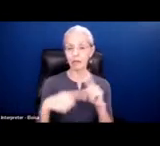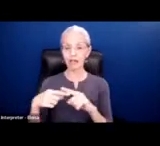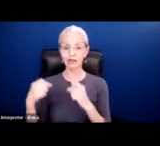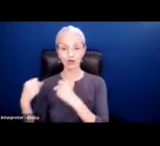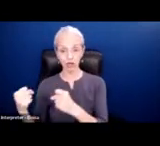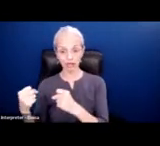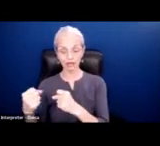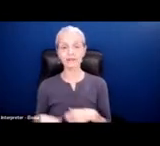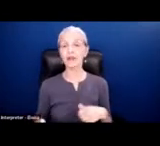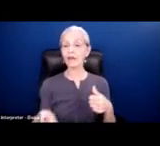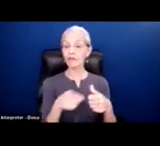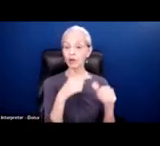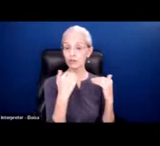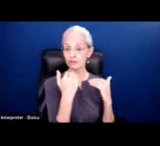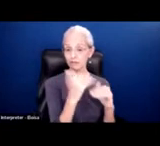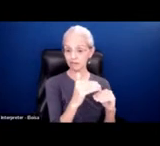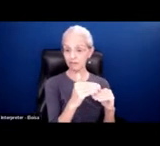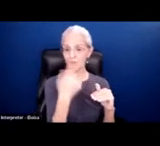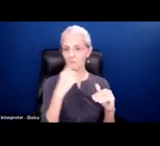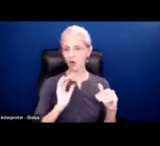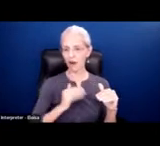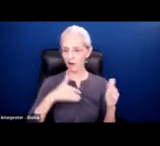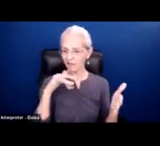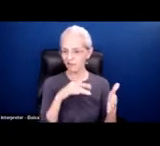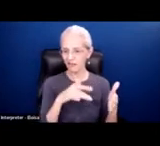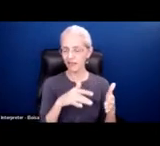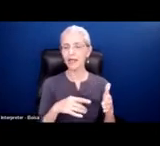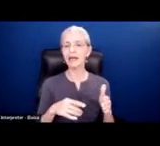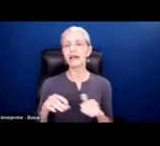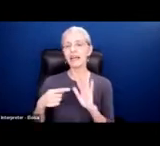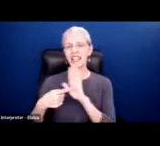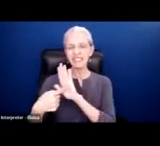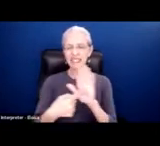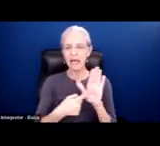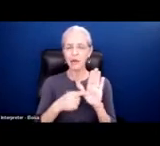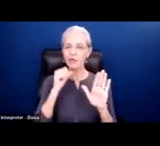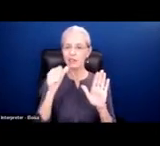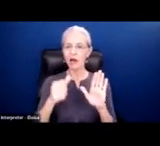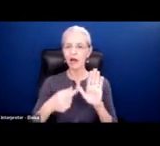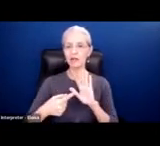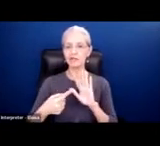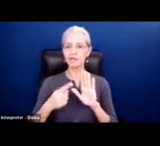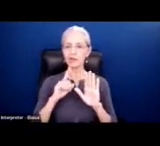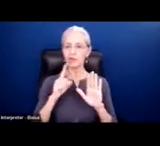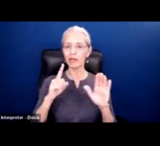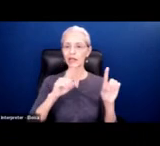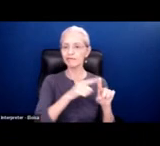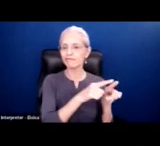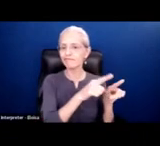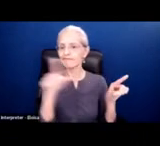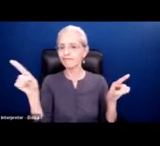The first limitation of our study is that our sample was not a representative sample of all